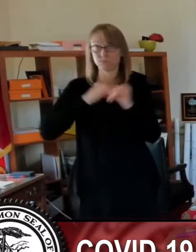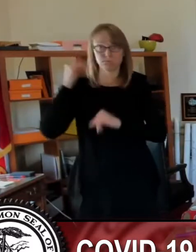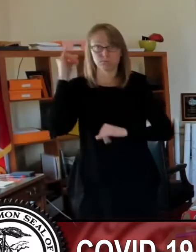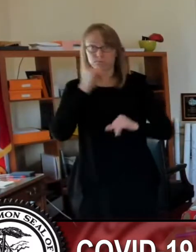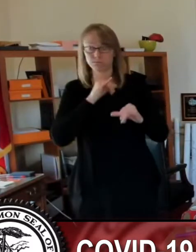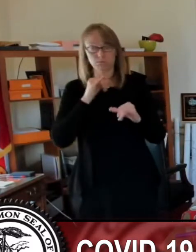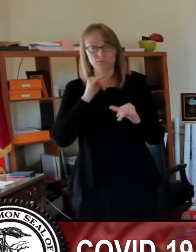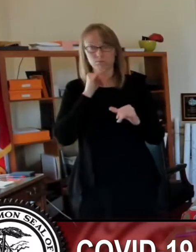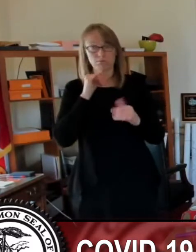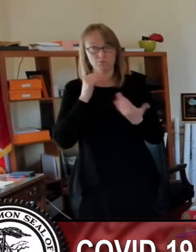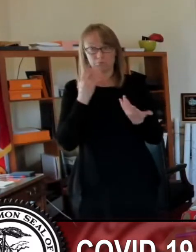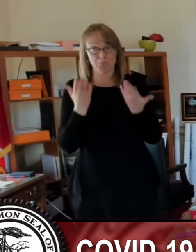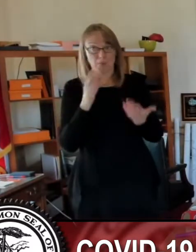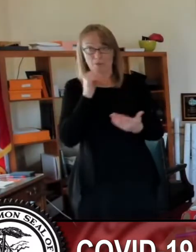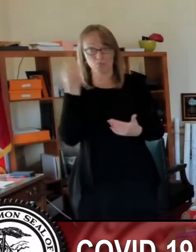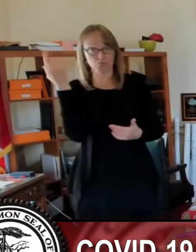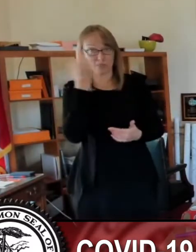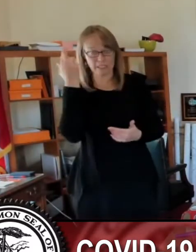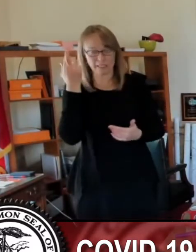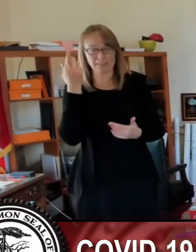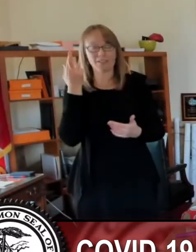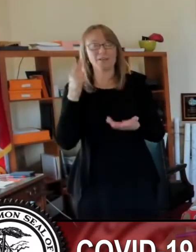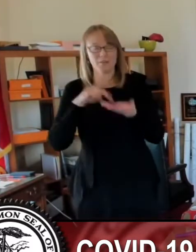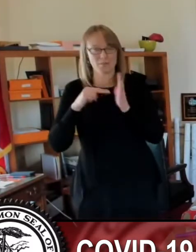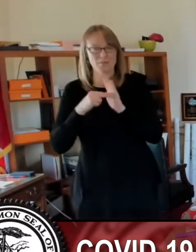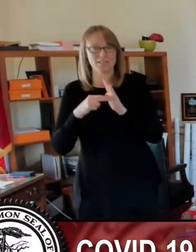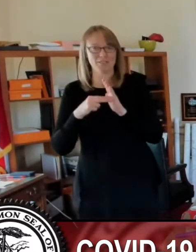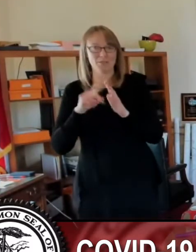to get us through that. So that's